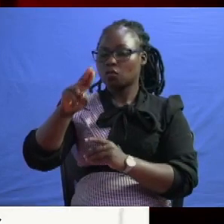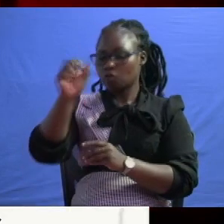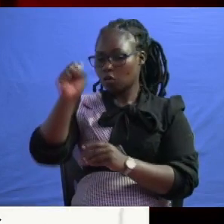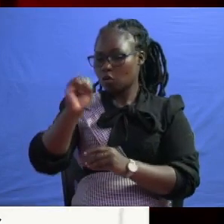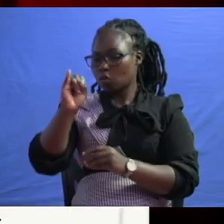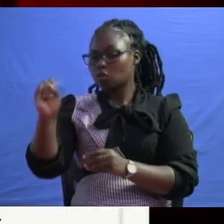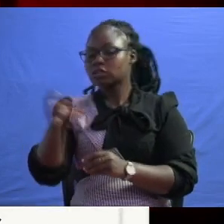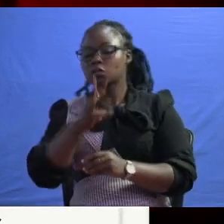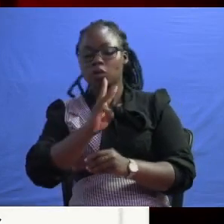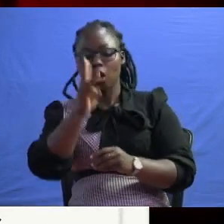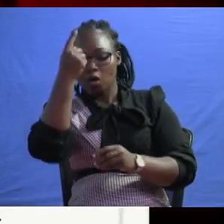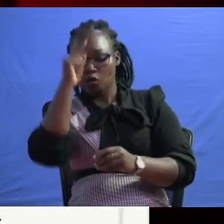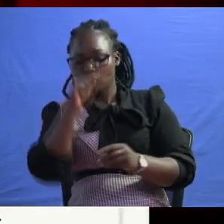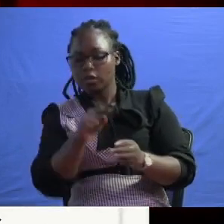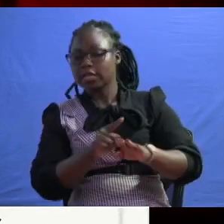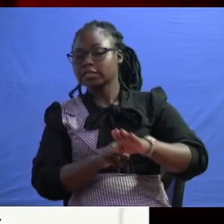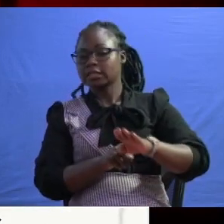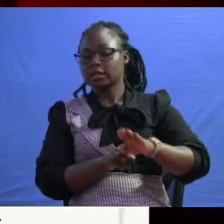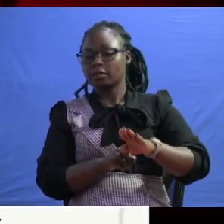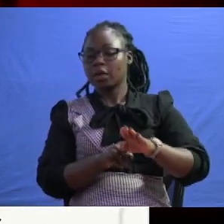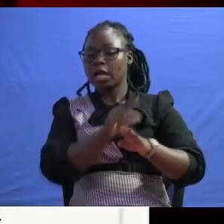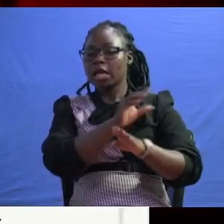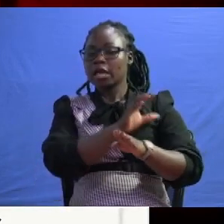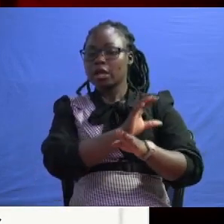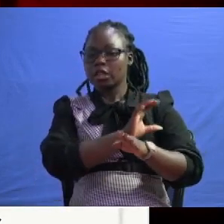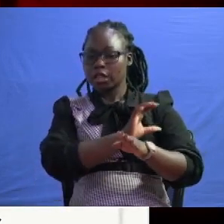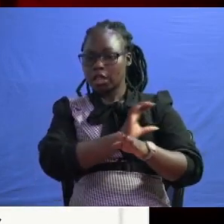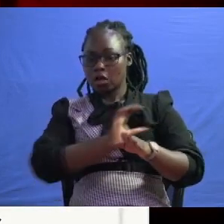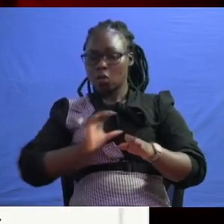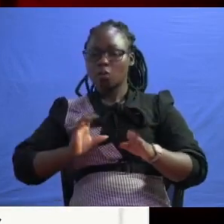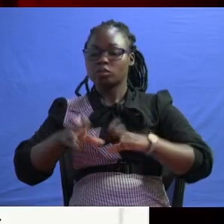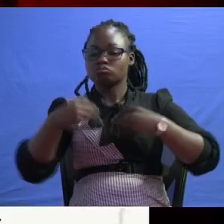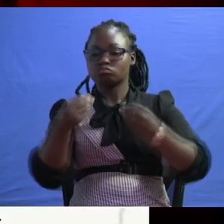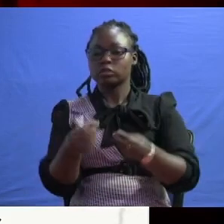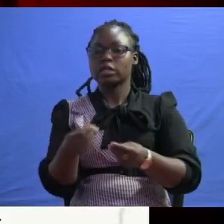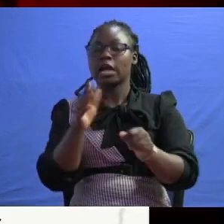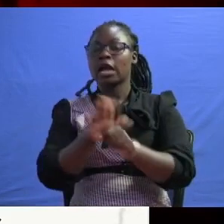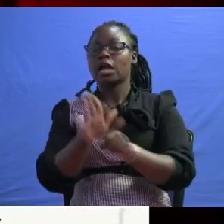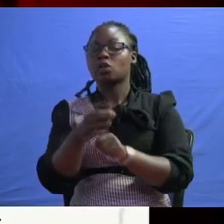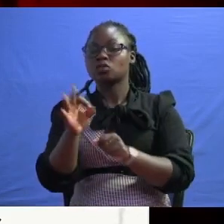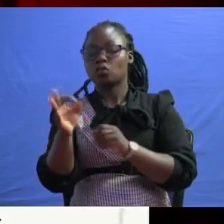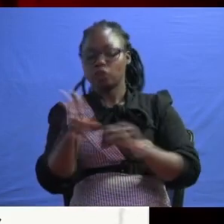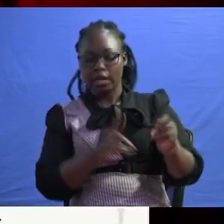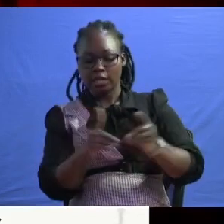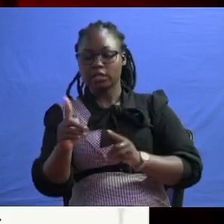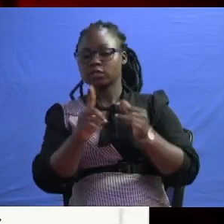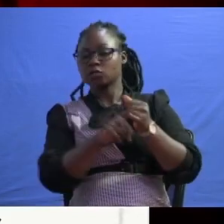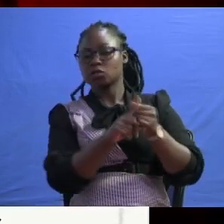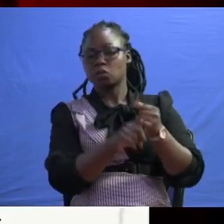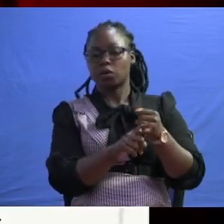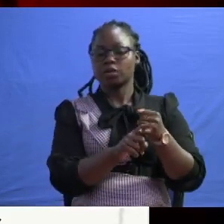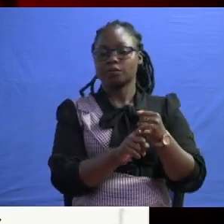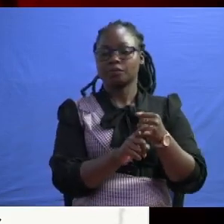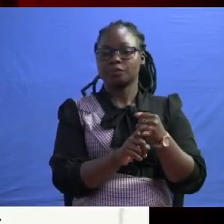during those occasions, the committee has given you a number of directives. One